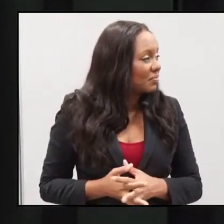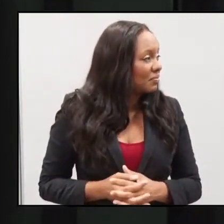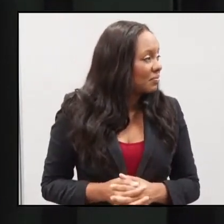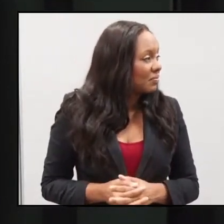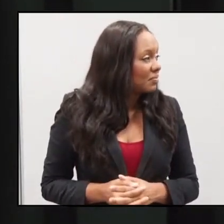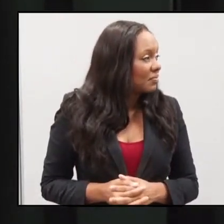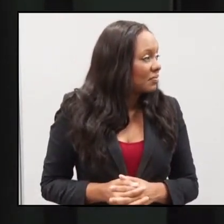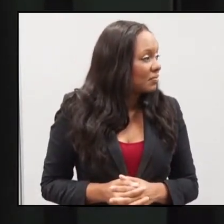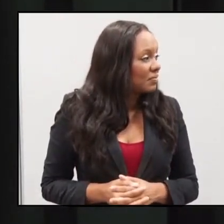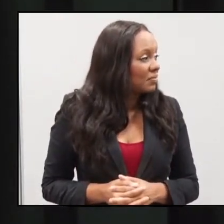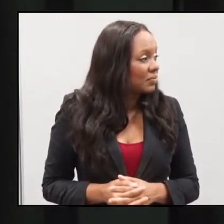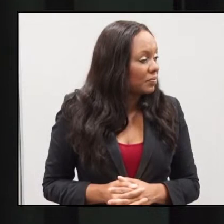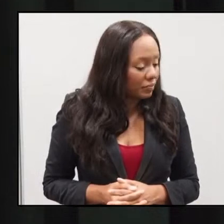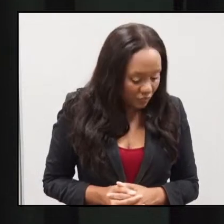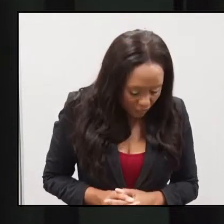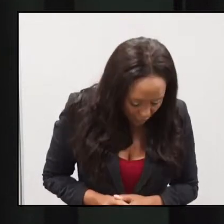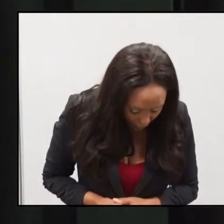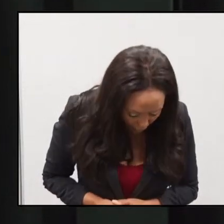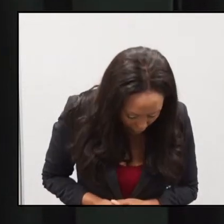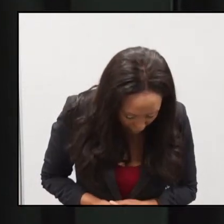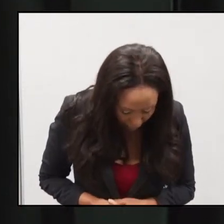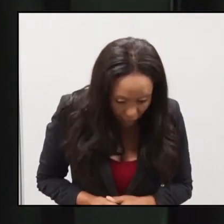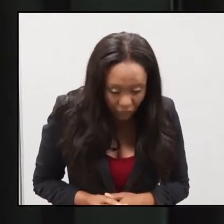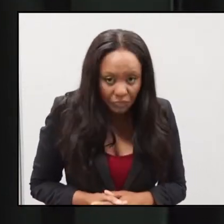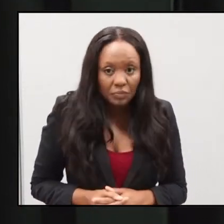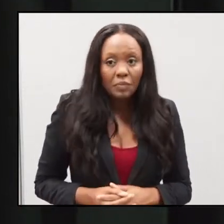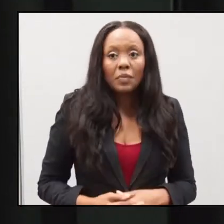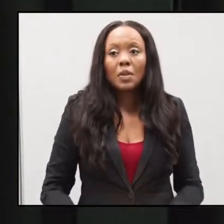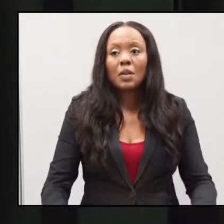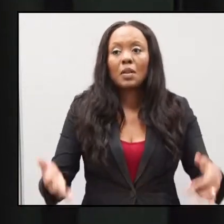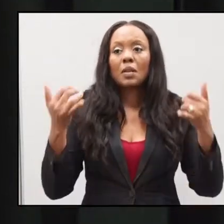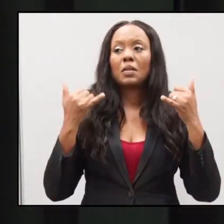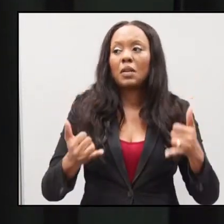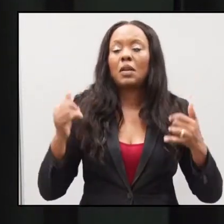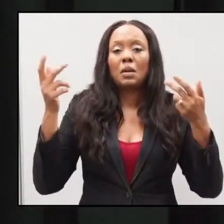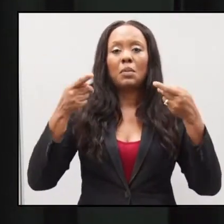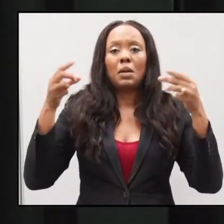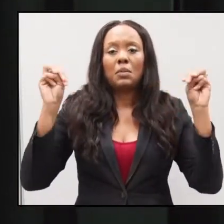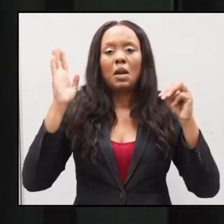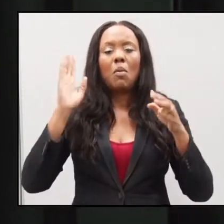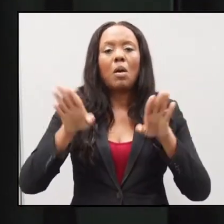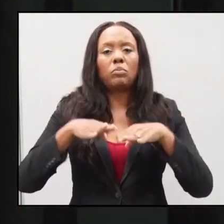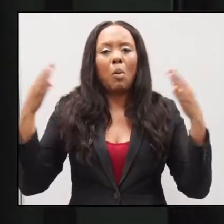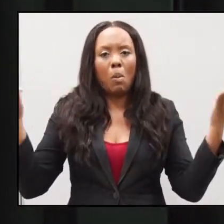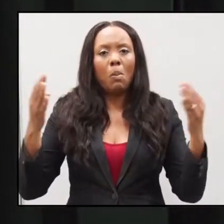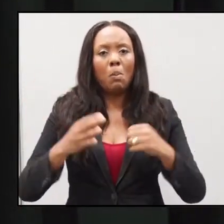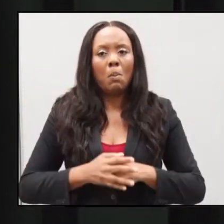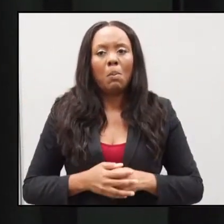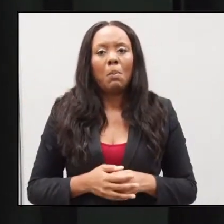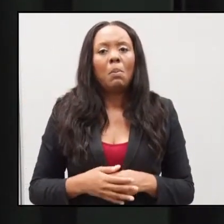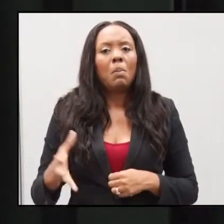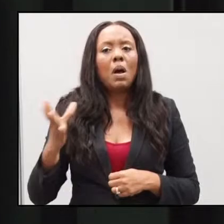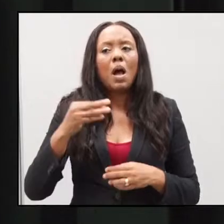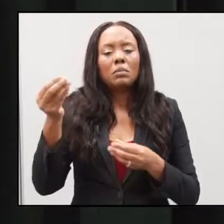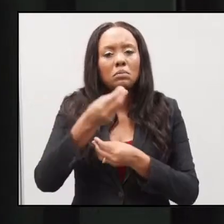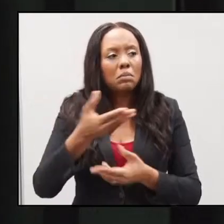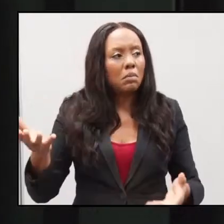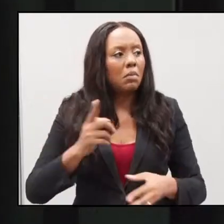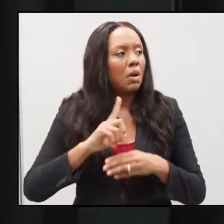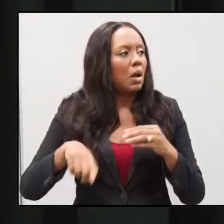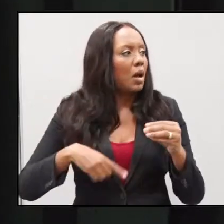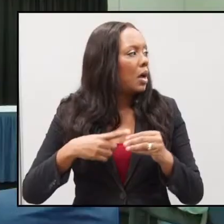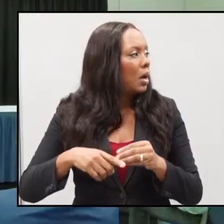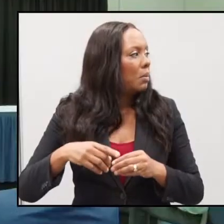So at this time, I wish to invite Prime Minister, the Honorable Mia Moore-Motley, to open the remarks and lay the context for us this morning. Prime